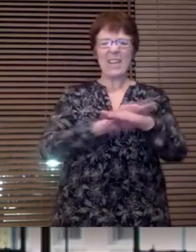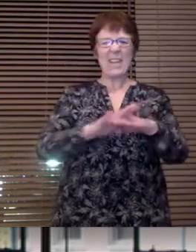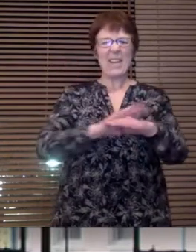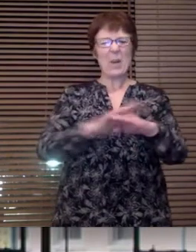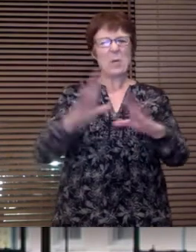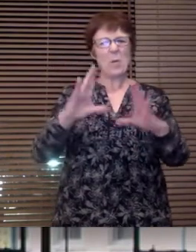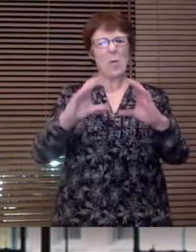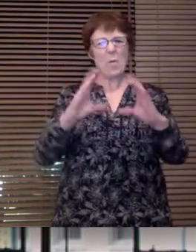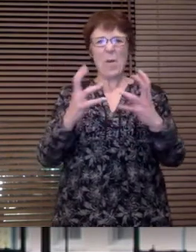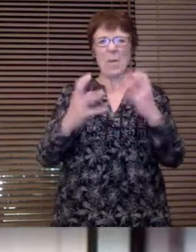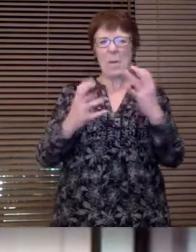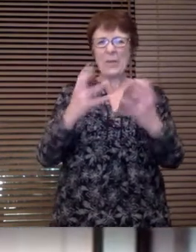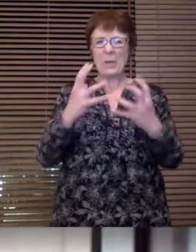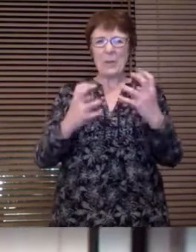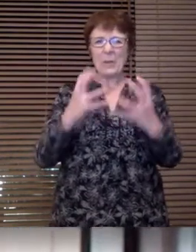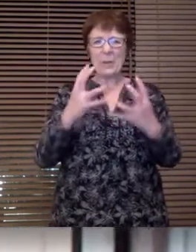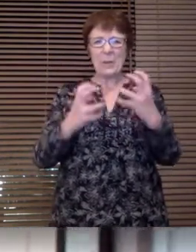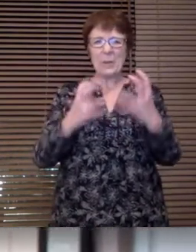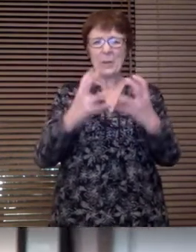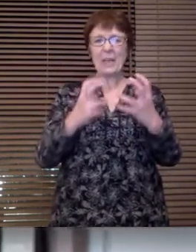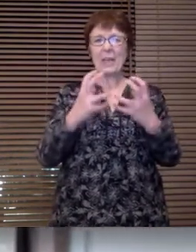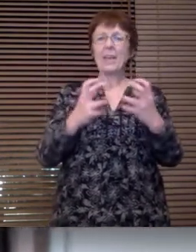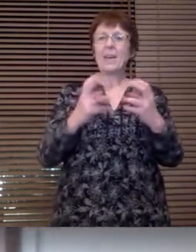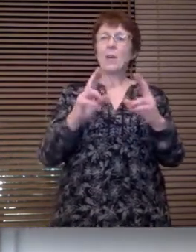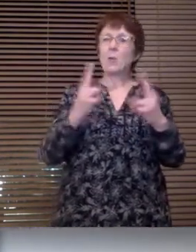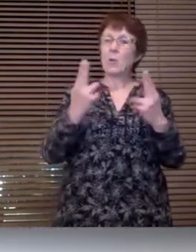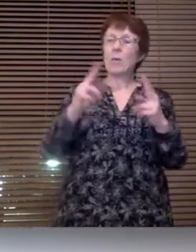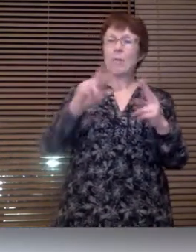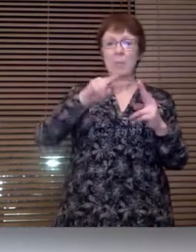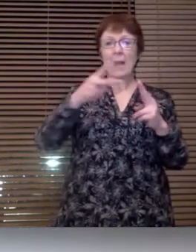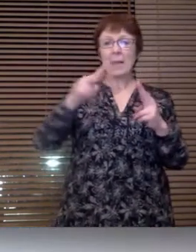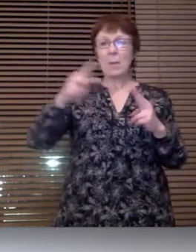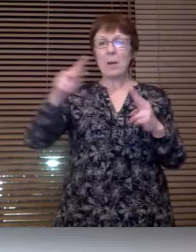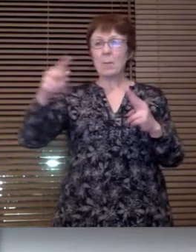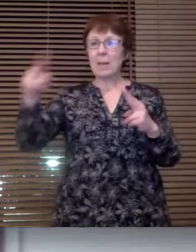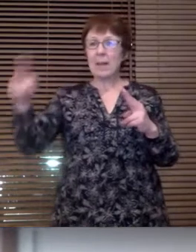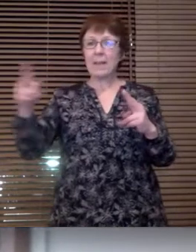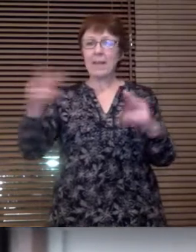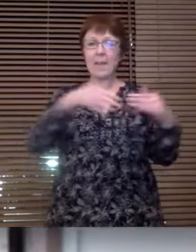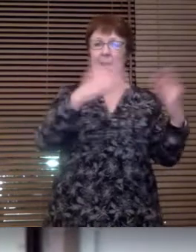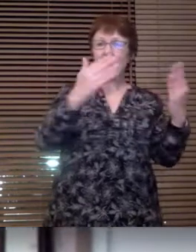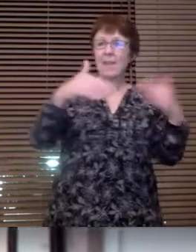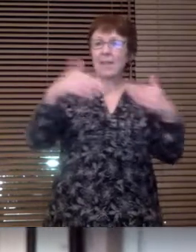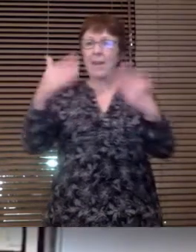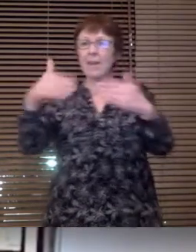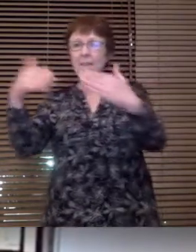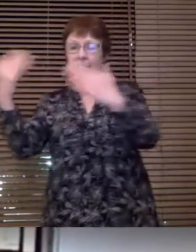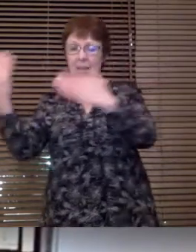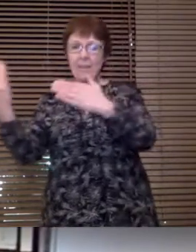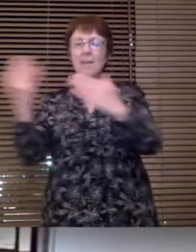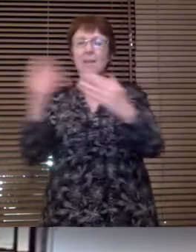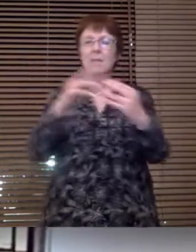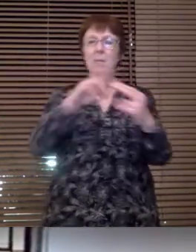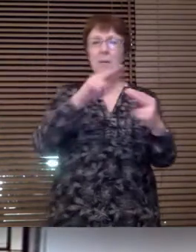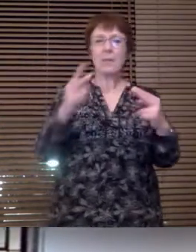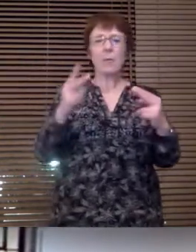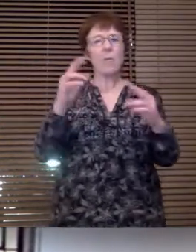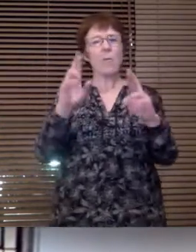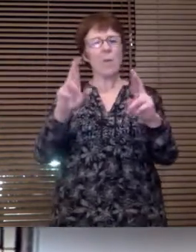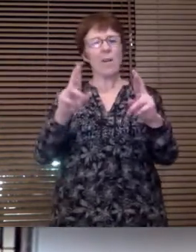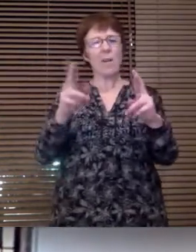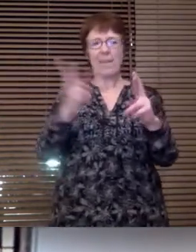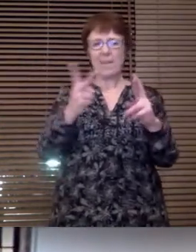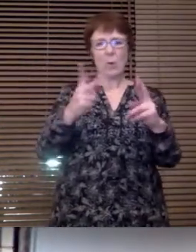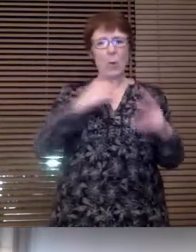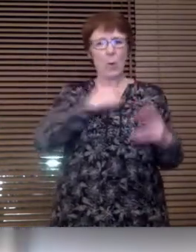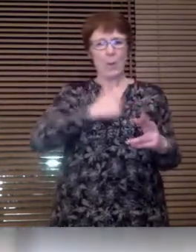fantastic workout and fun as well. Different challenging exercises specifically focused on working on your handstand. Hope you enjoyed, team. I'll wait to